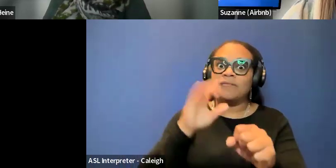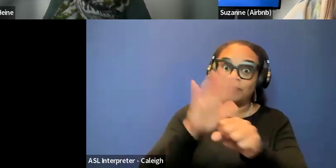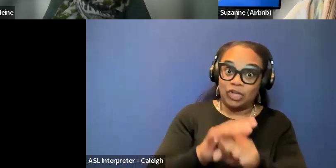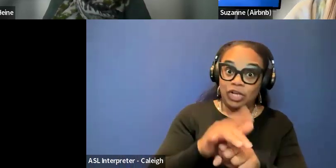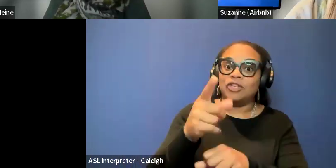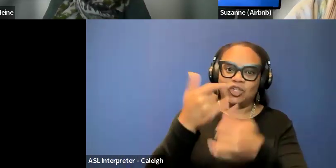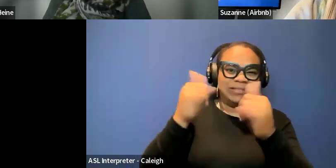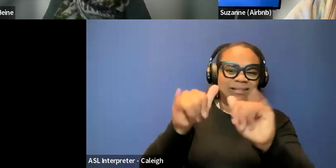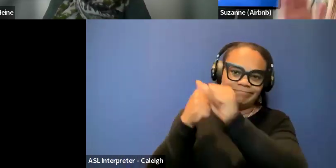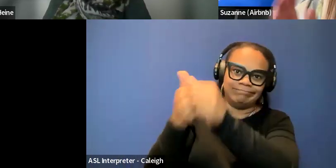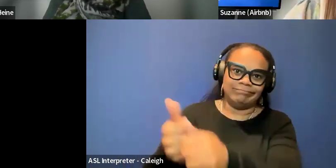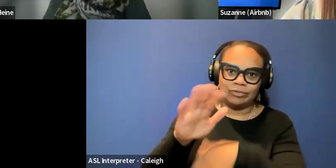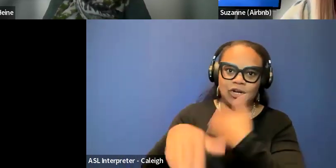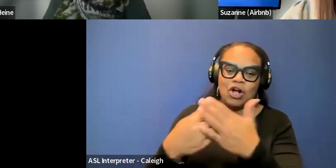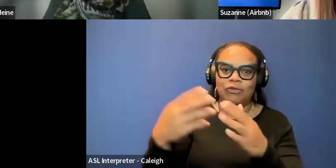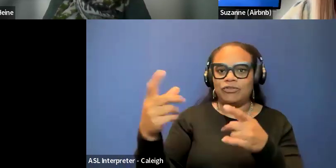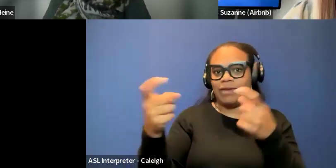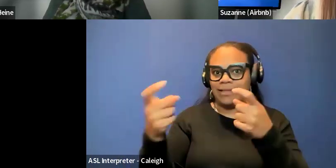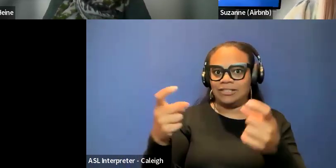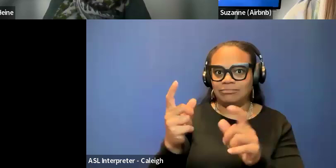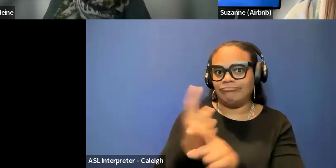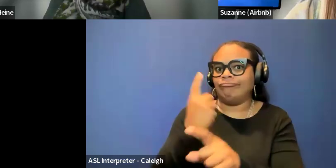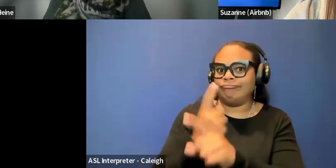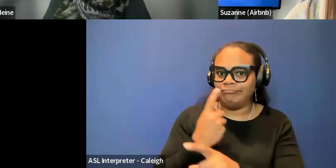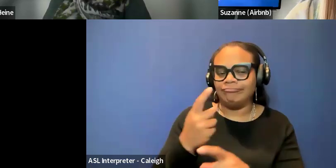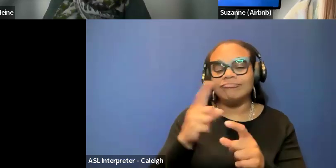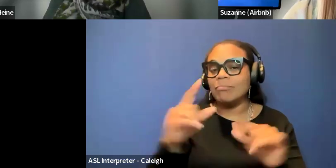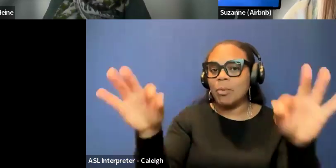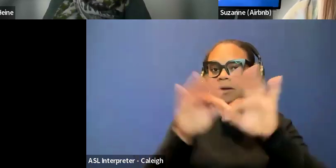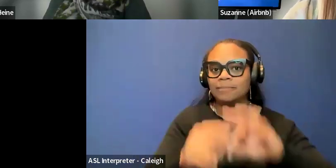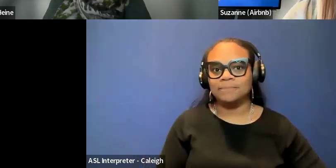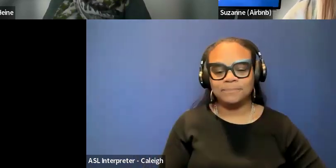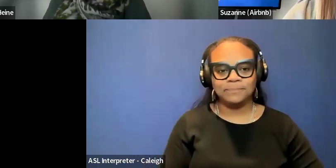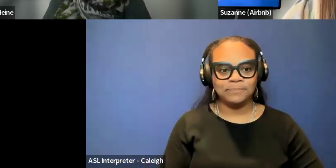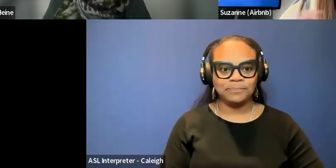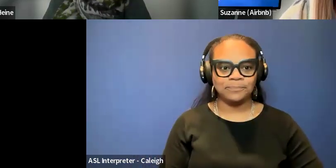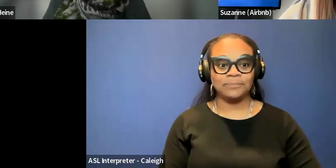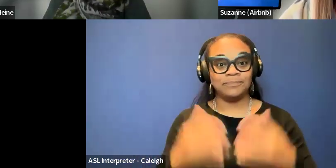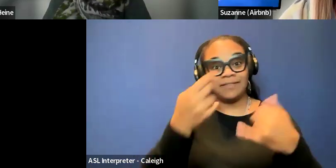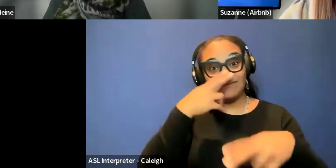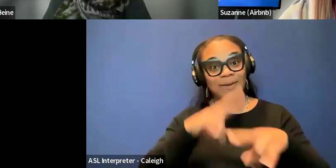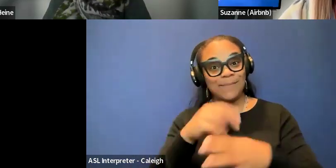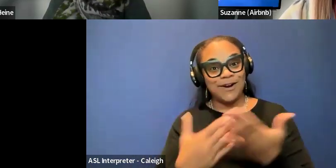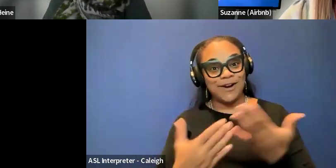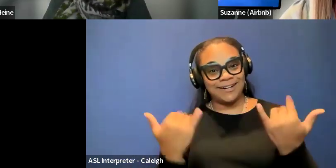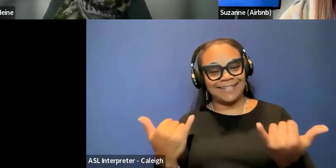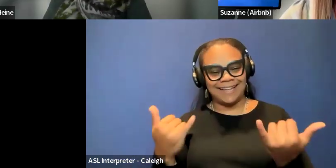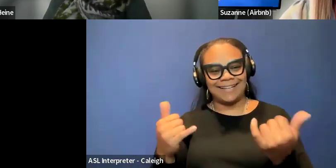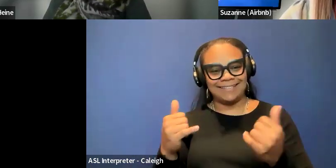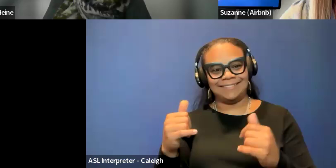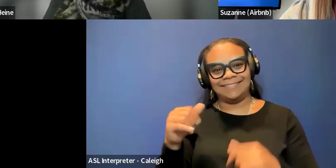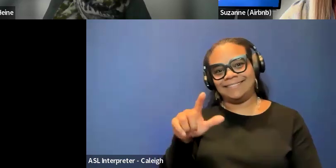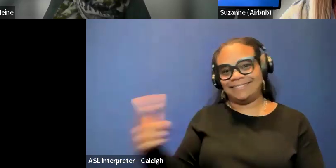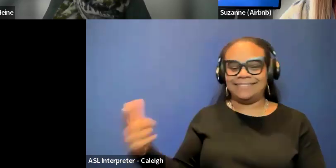regulations. So yes, this is something that is very important. Now we get to the fun bit. We are going to move across